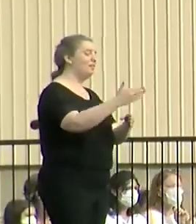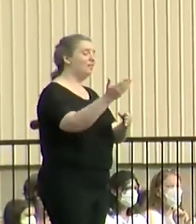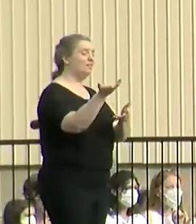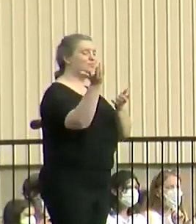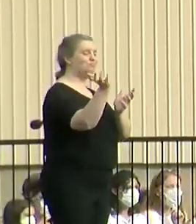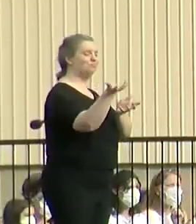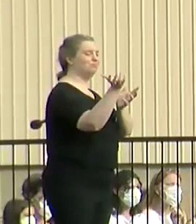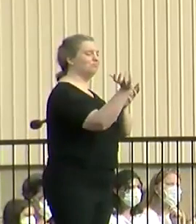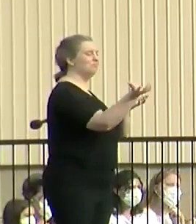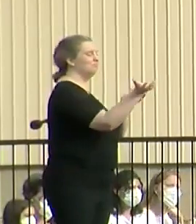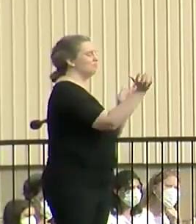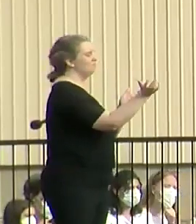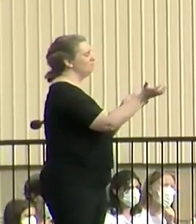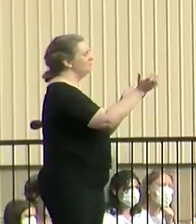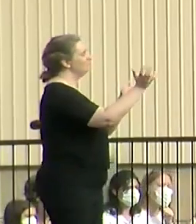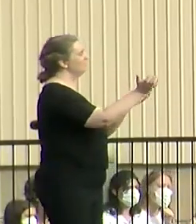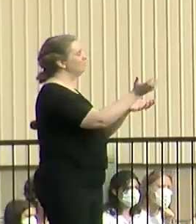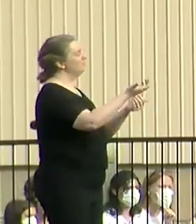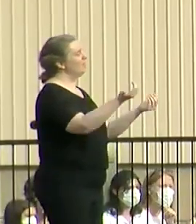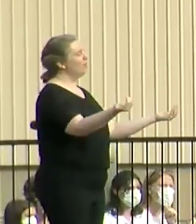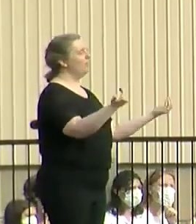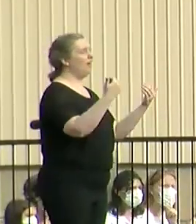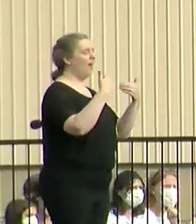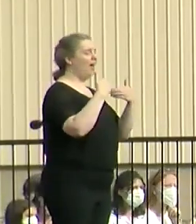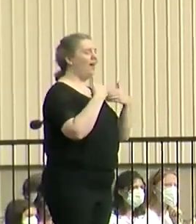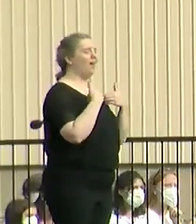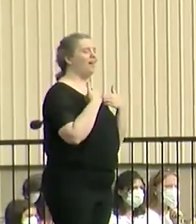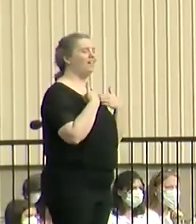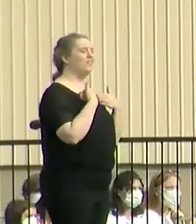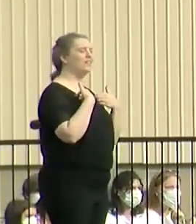and you can have this heart to break.